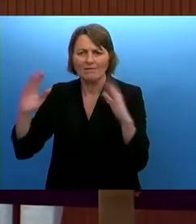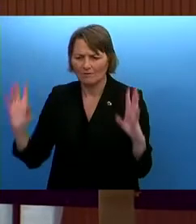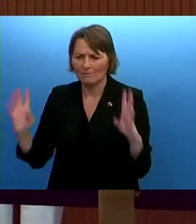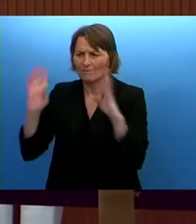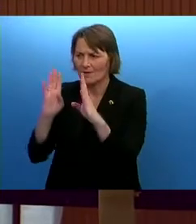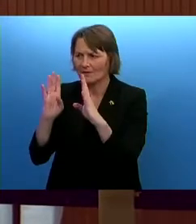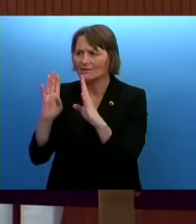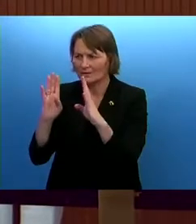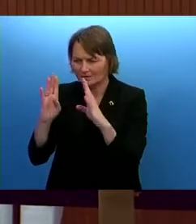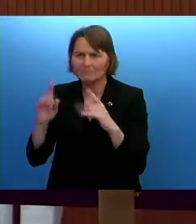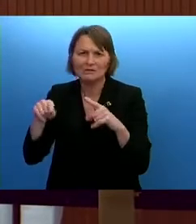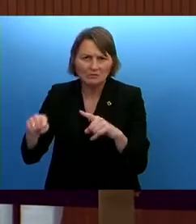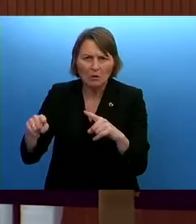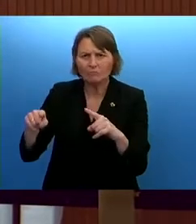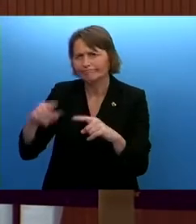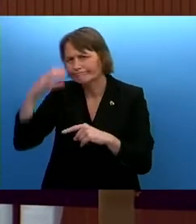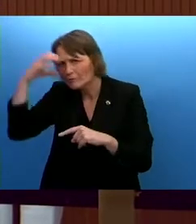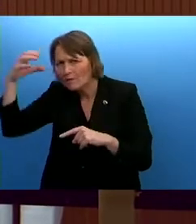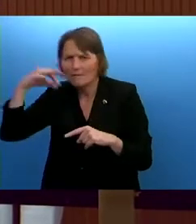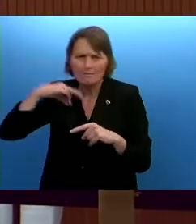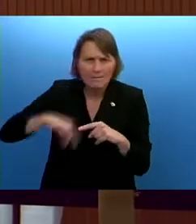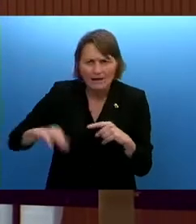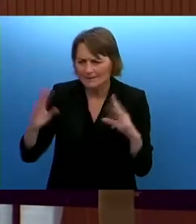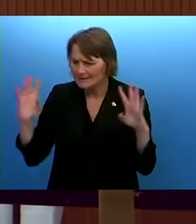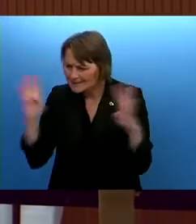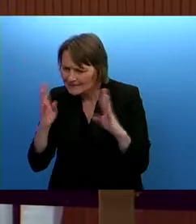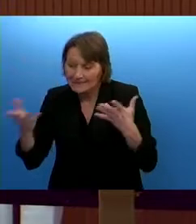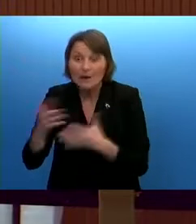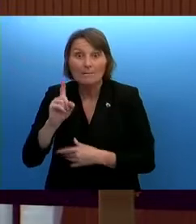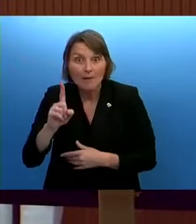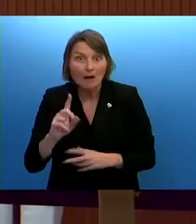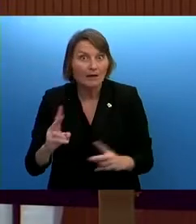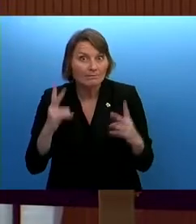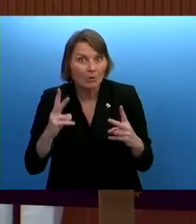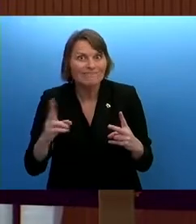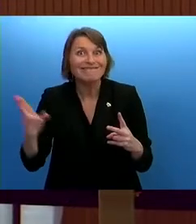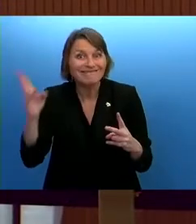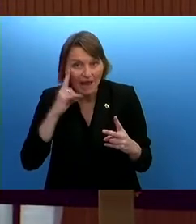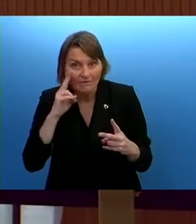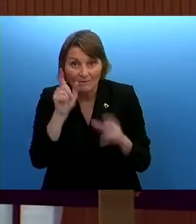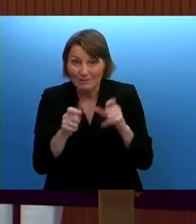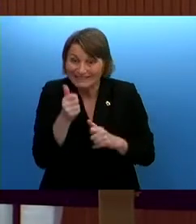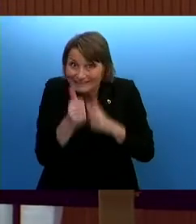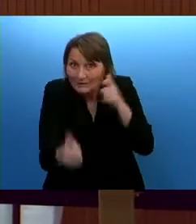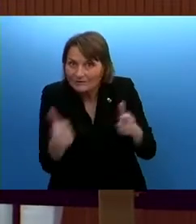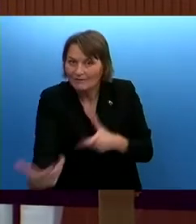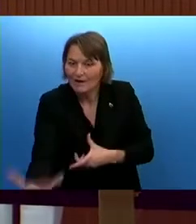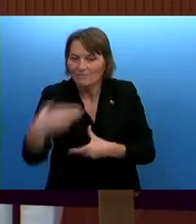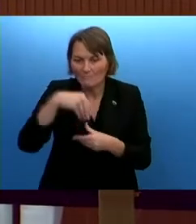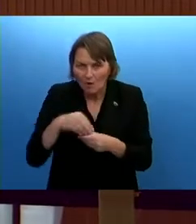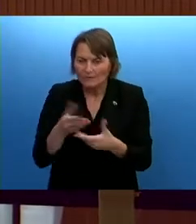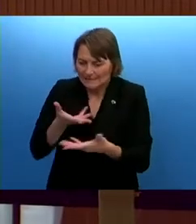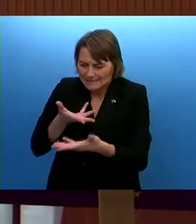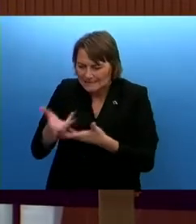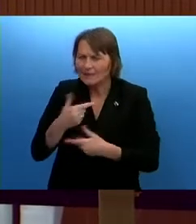meeting in May in New York. I think it would be important to have the deaf community fully engaged in that to shape really